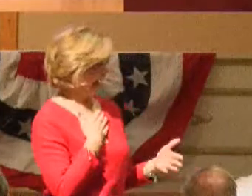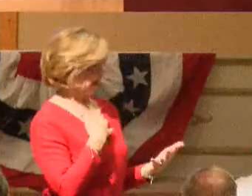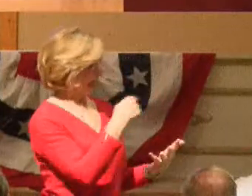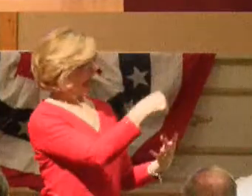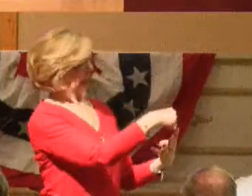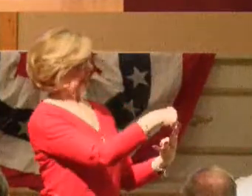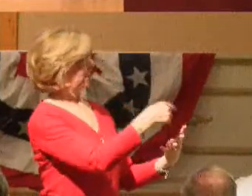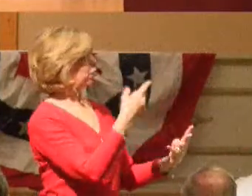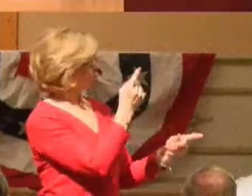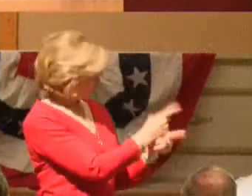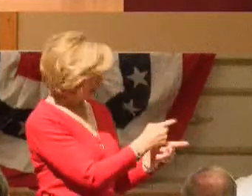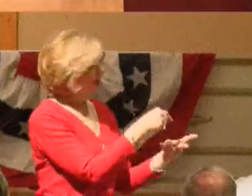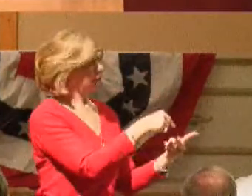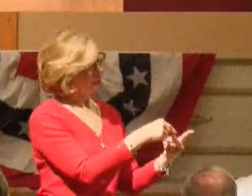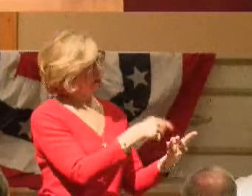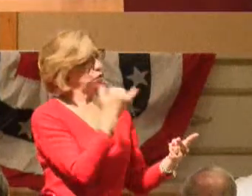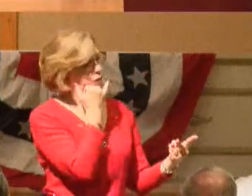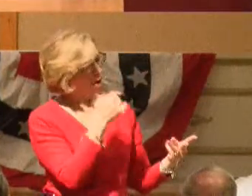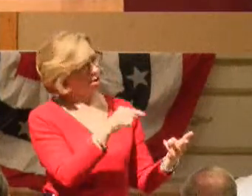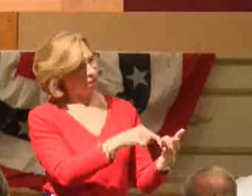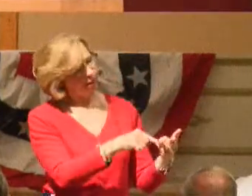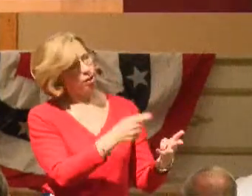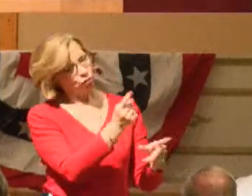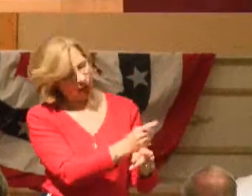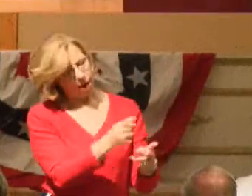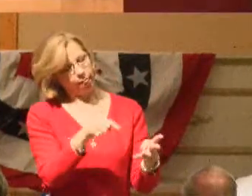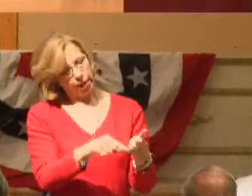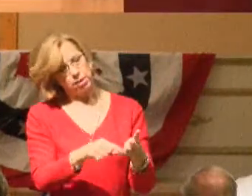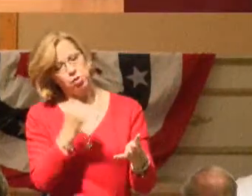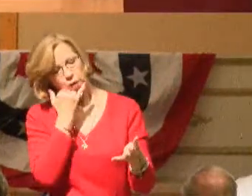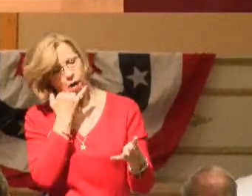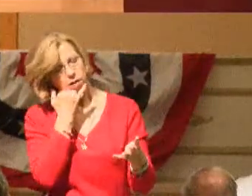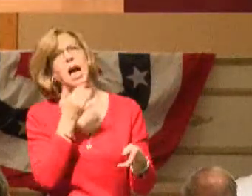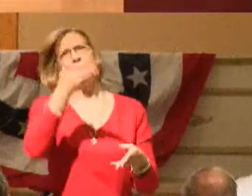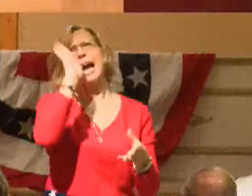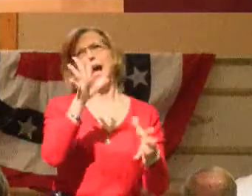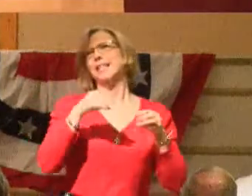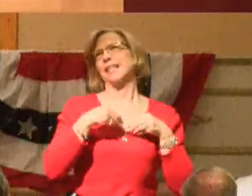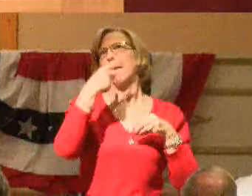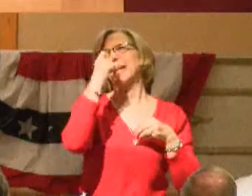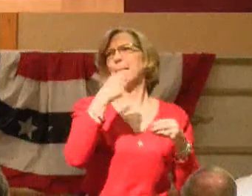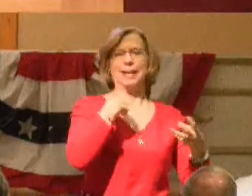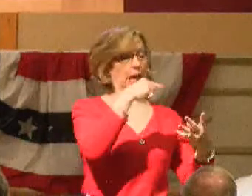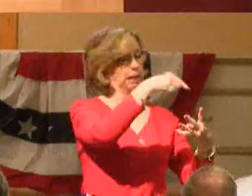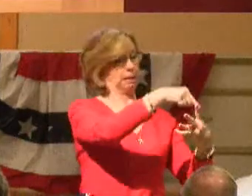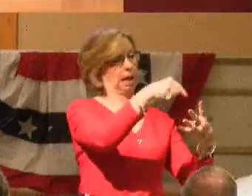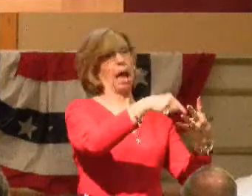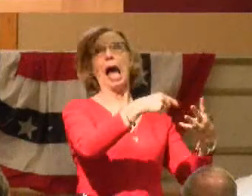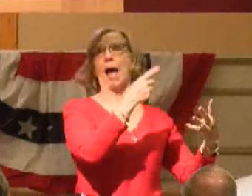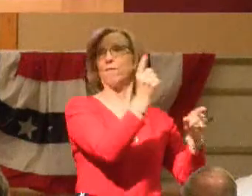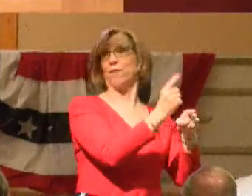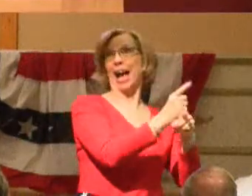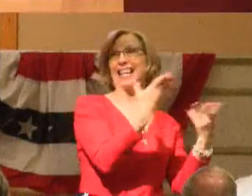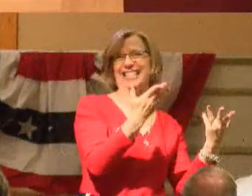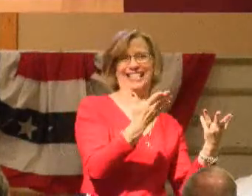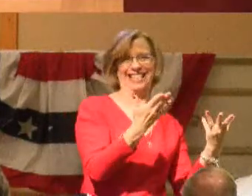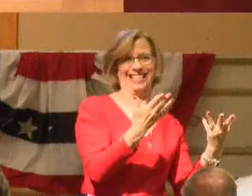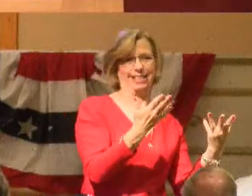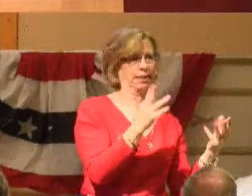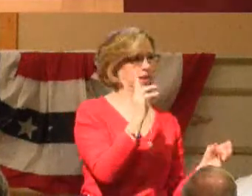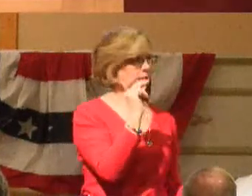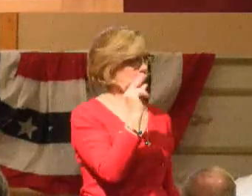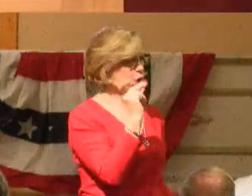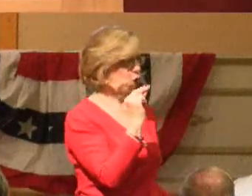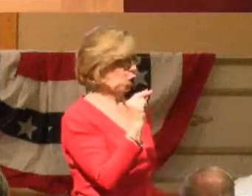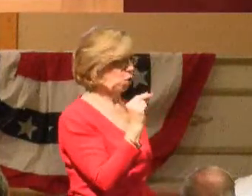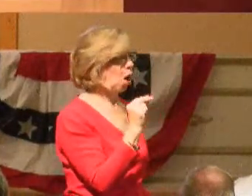accept them because they tried to keep the law. And they tried to be as good as they could. These people felt that God was going to approve of them because they were faithful